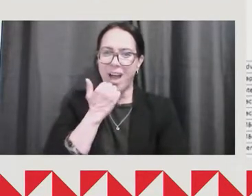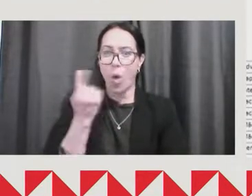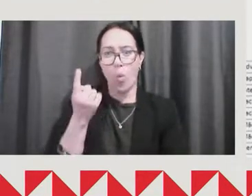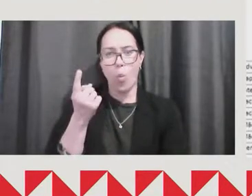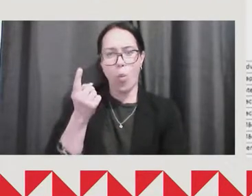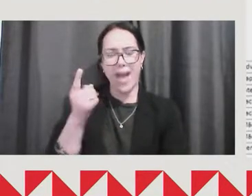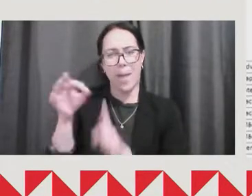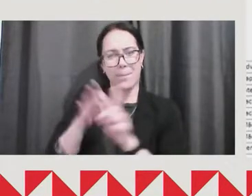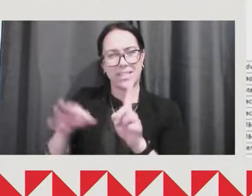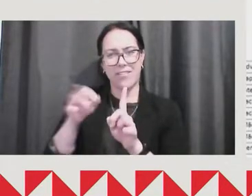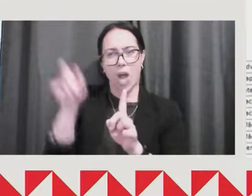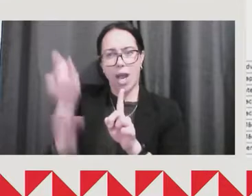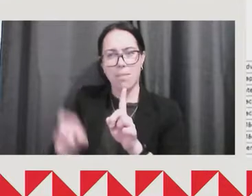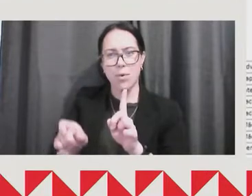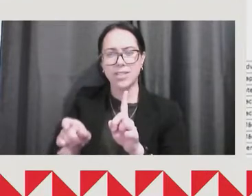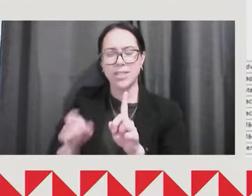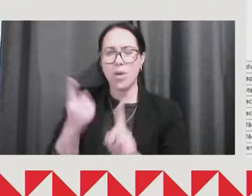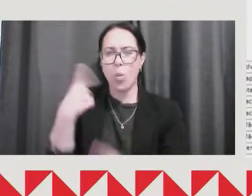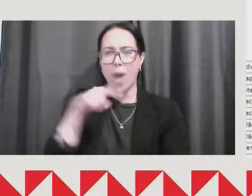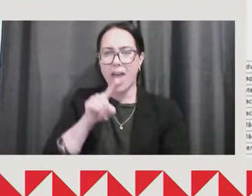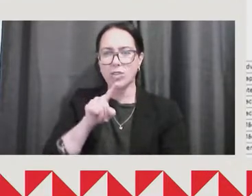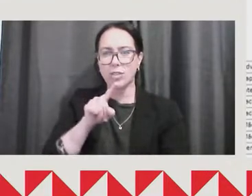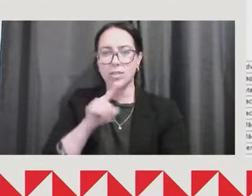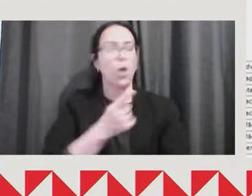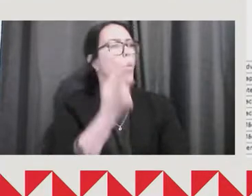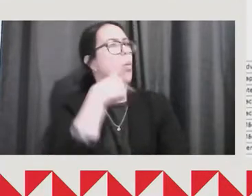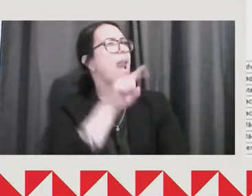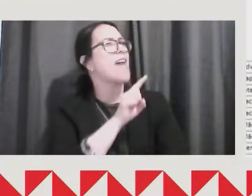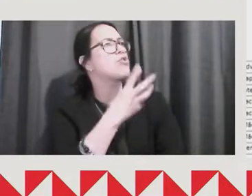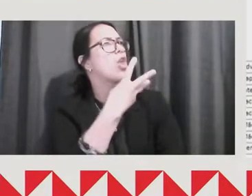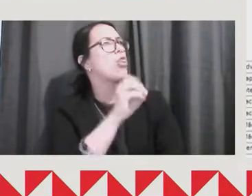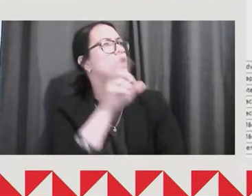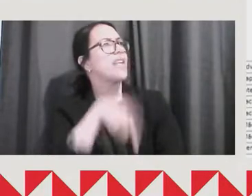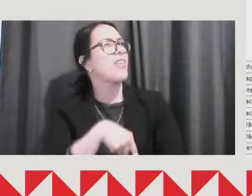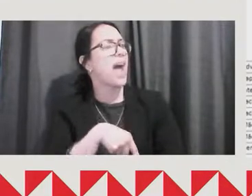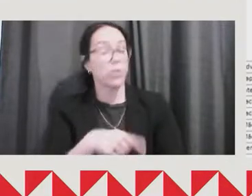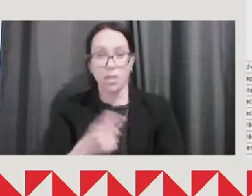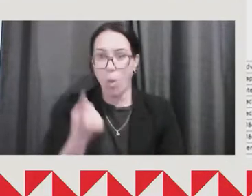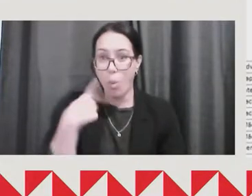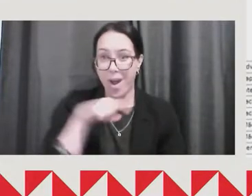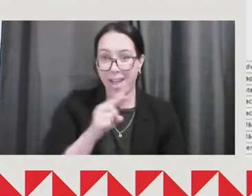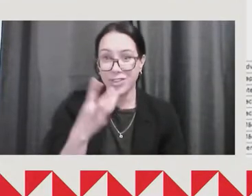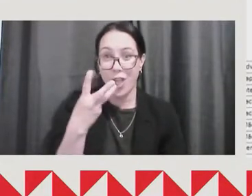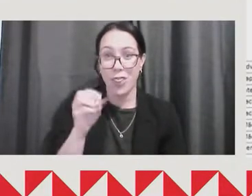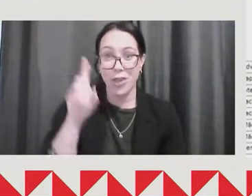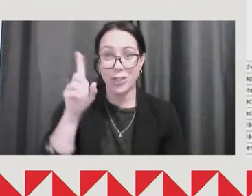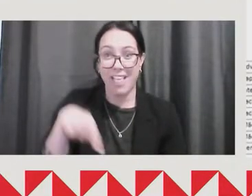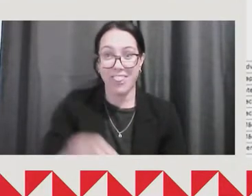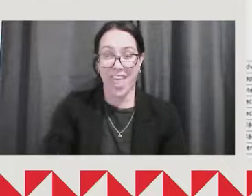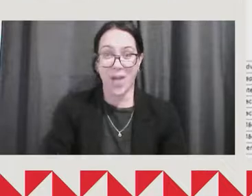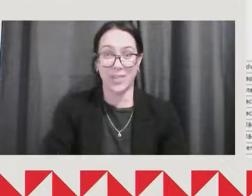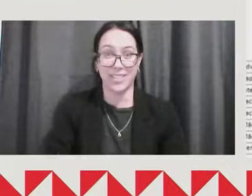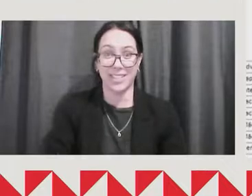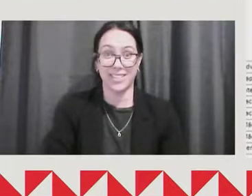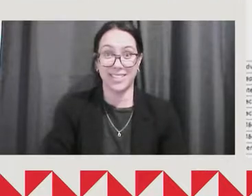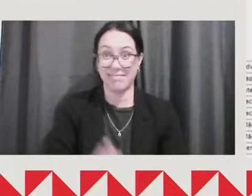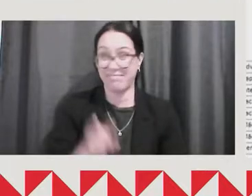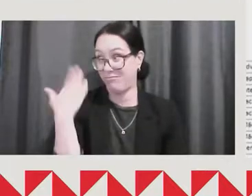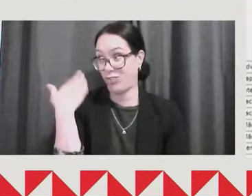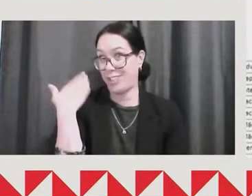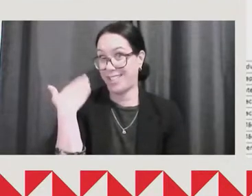Carter working was it 100 and 130 000 and that was not very long ago